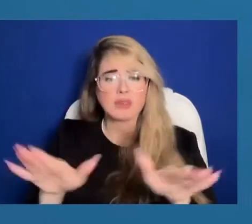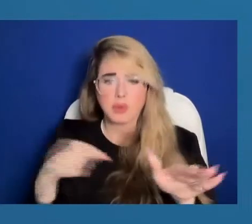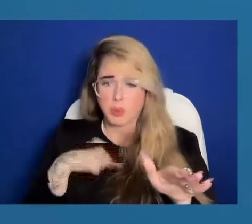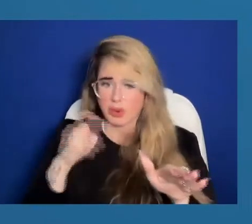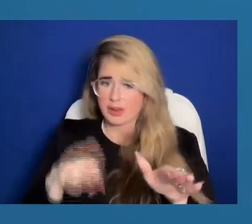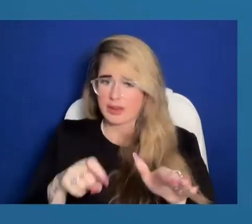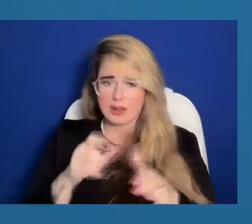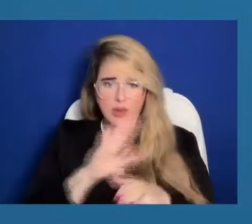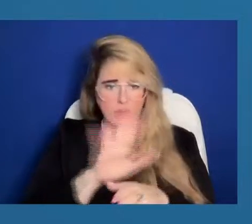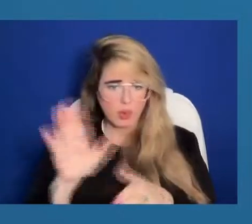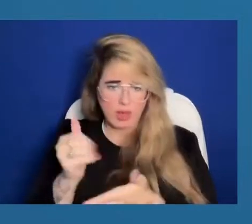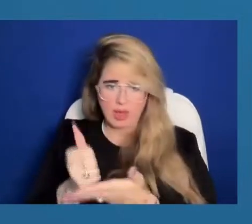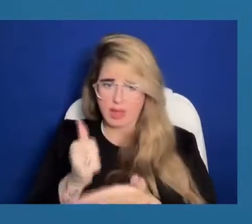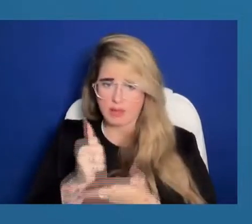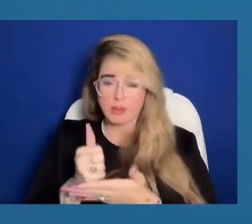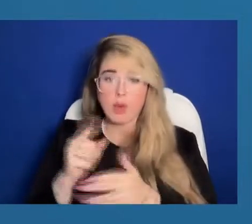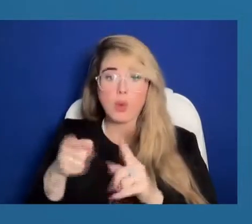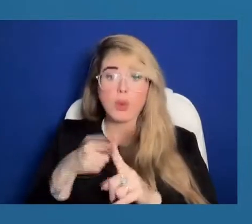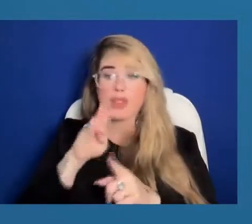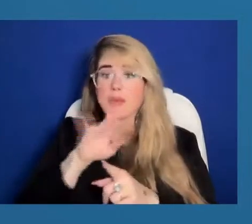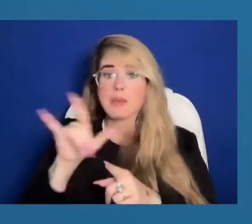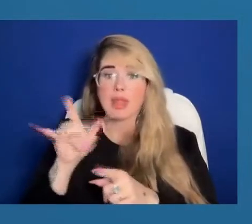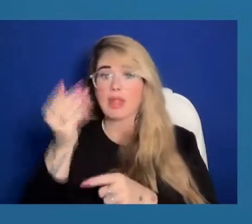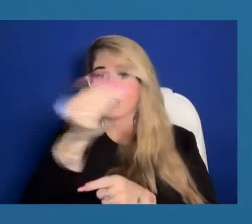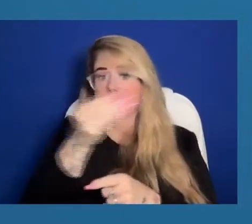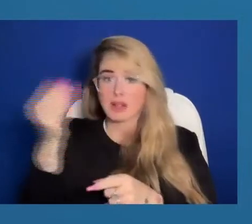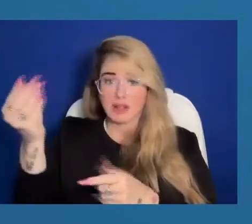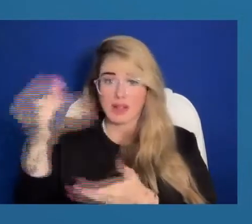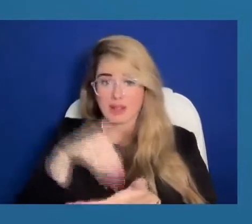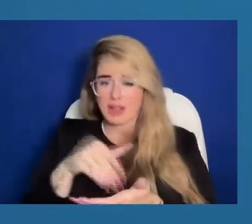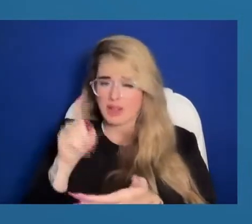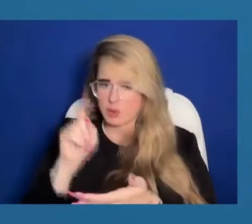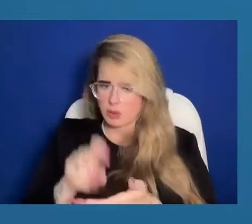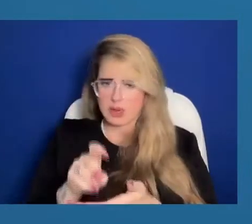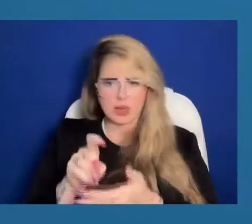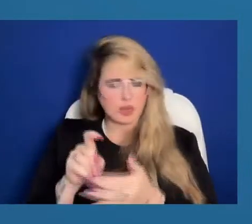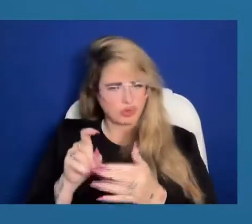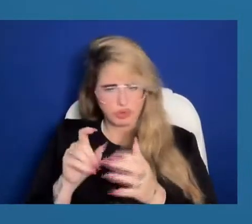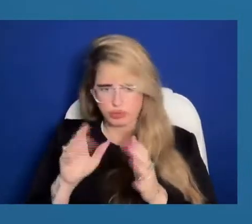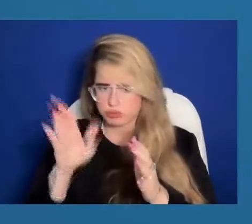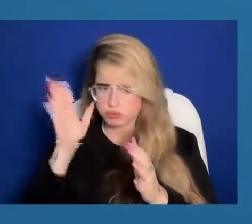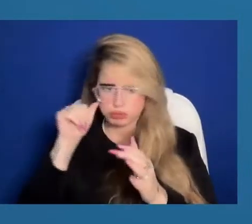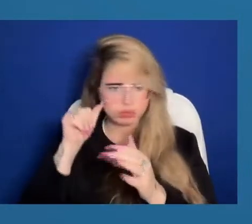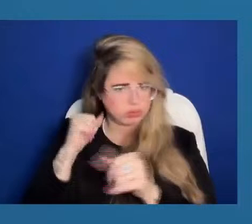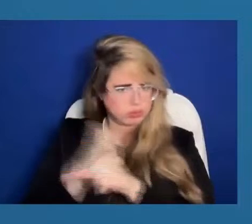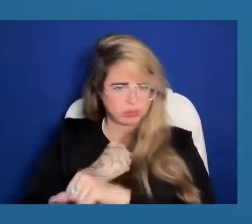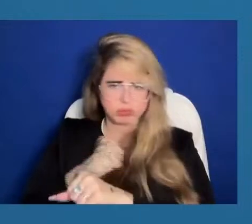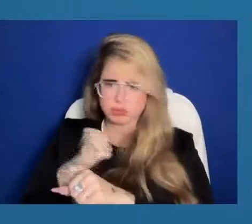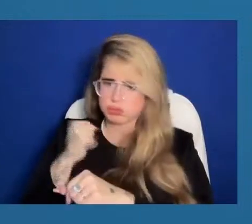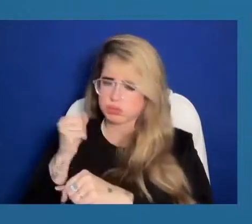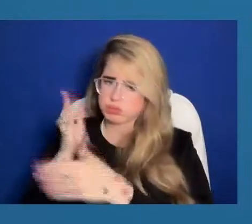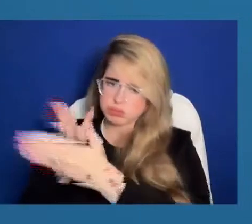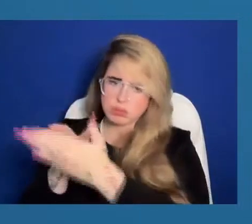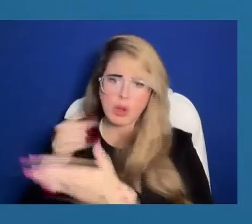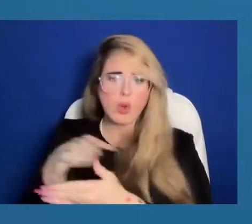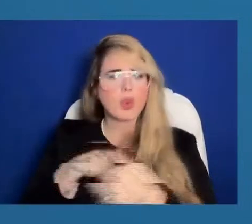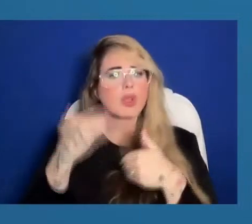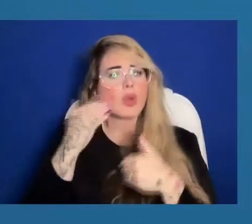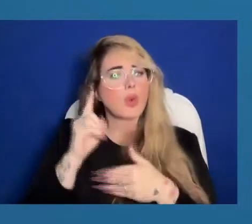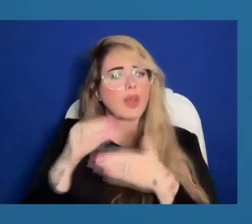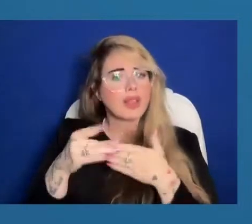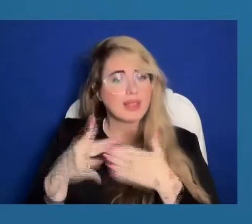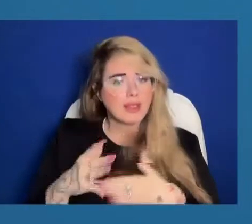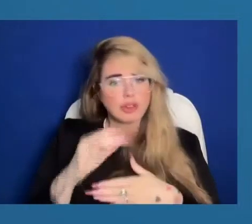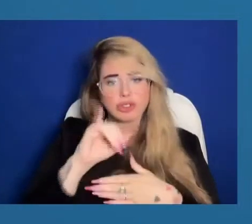down when this bill comes back again, because we know where Leader Jeffries is and where the